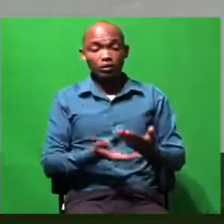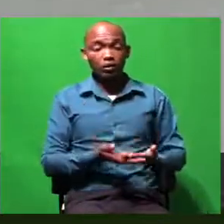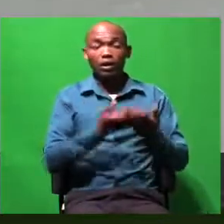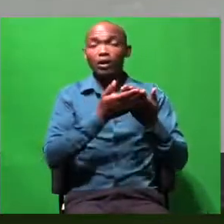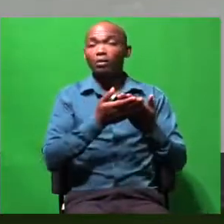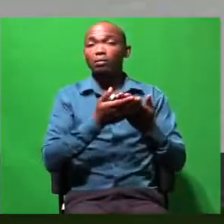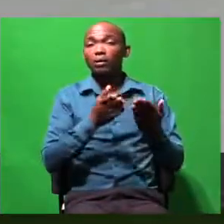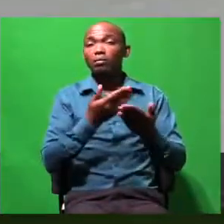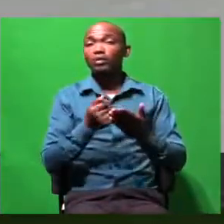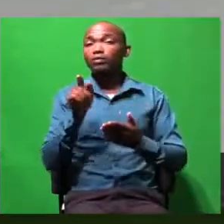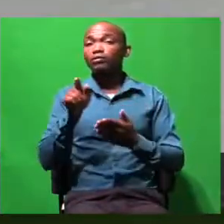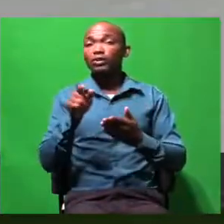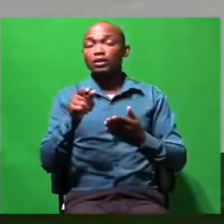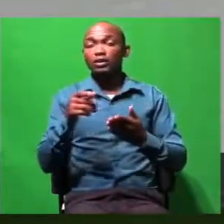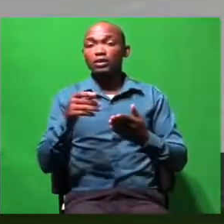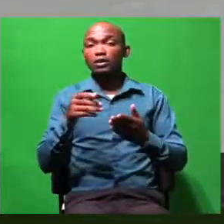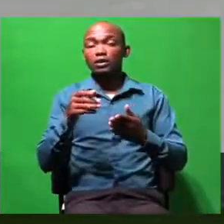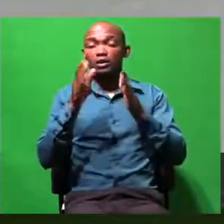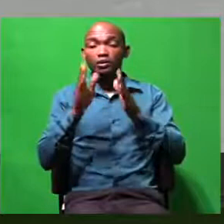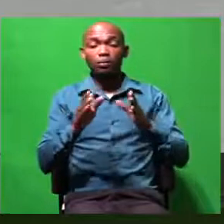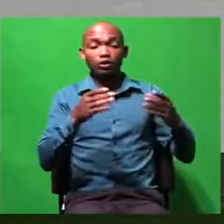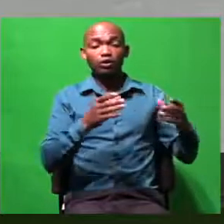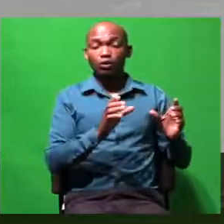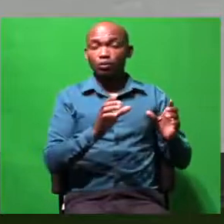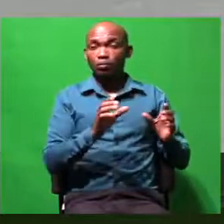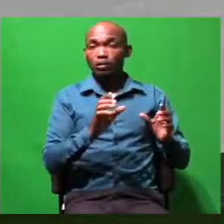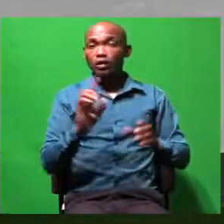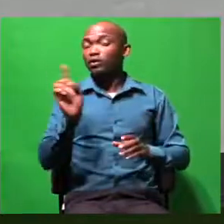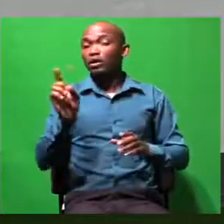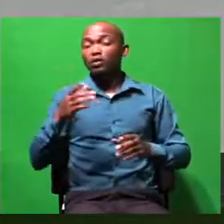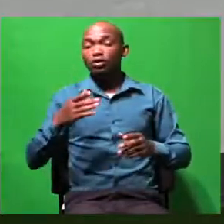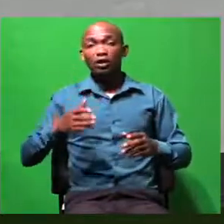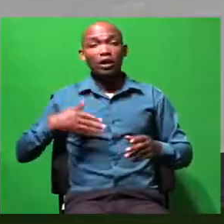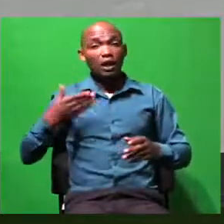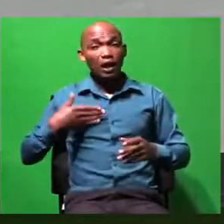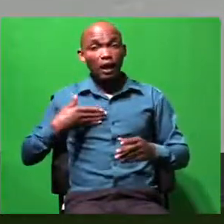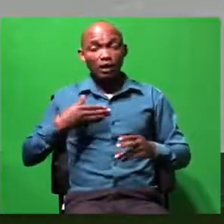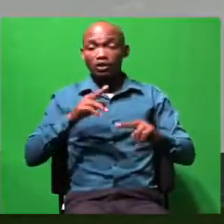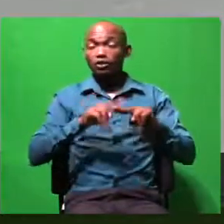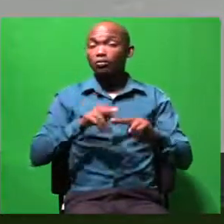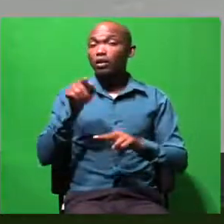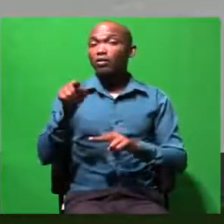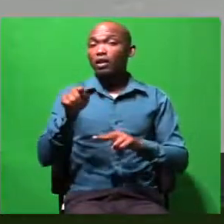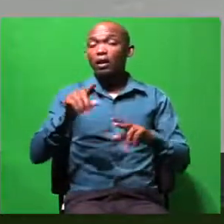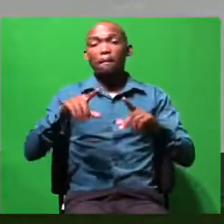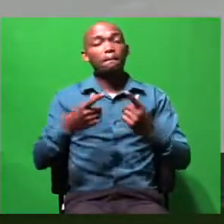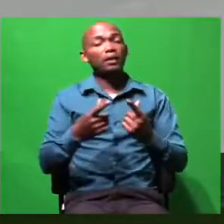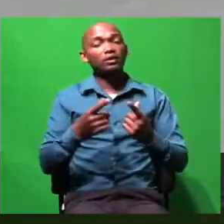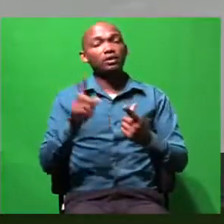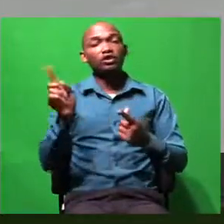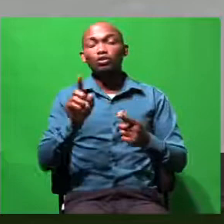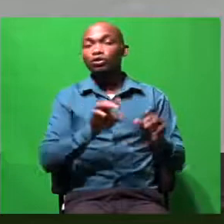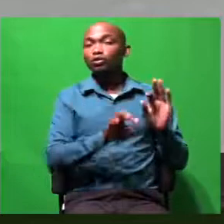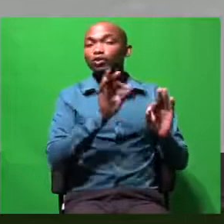communities needs support, because you are in this special group. They don't like to be there, but according to the God will, they